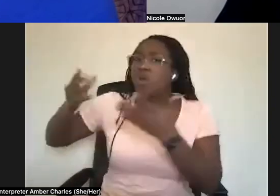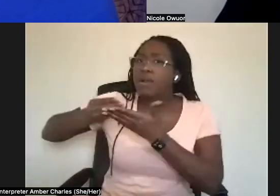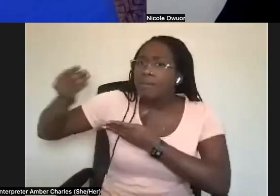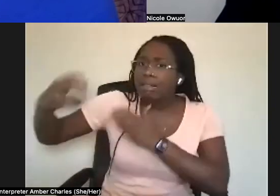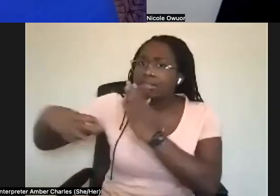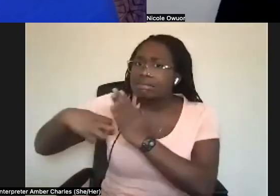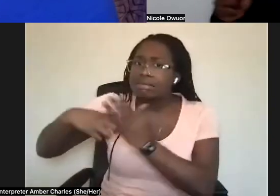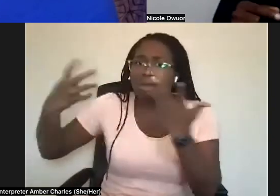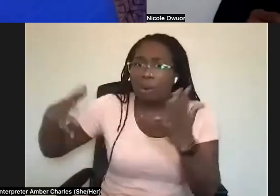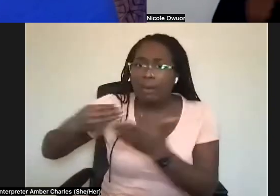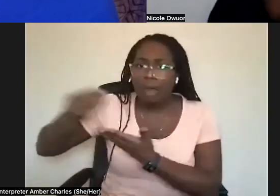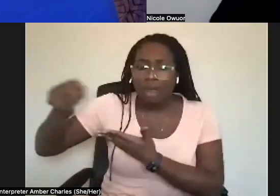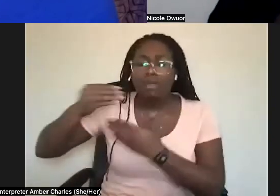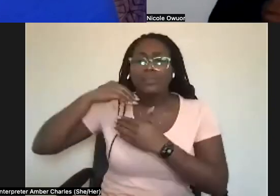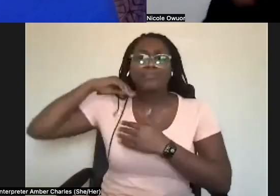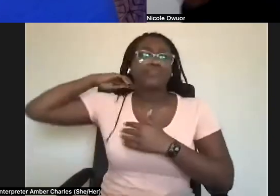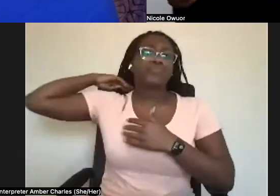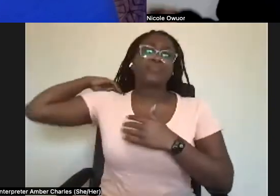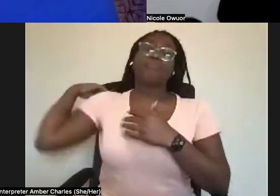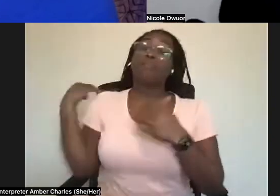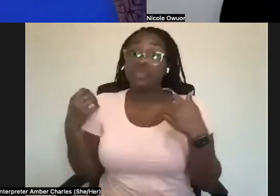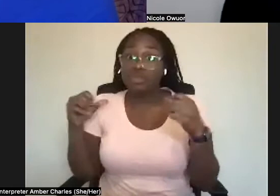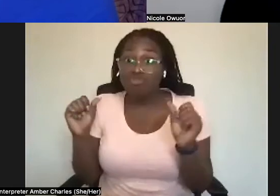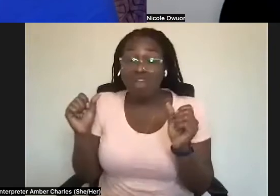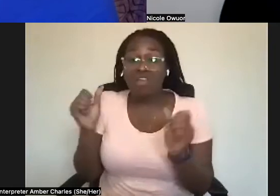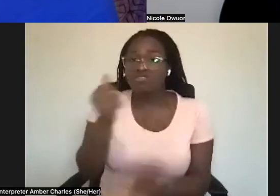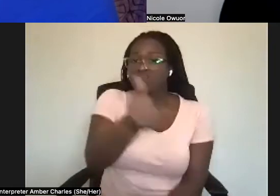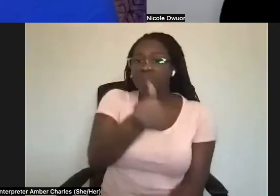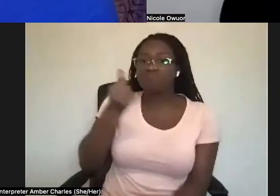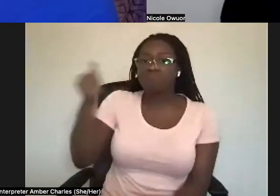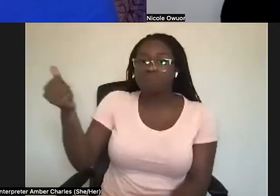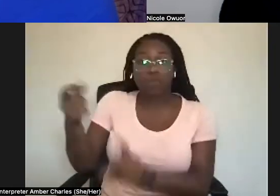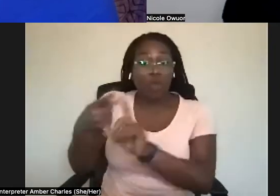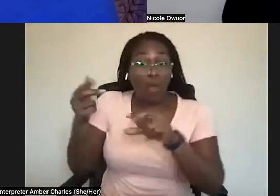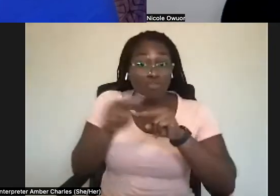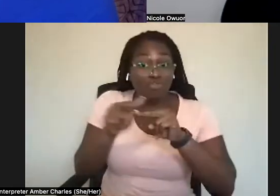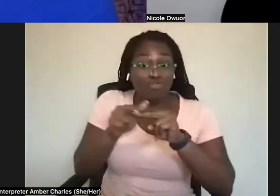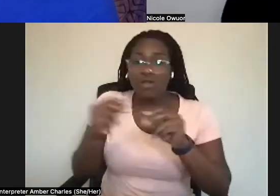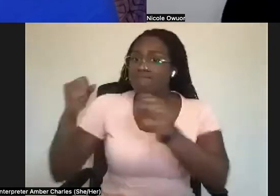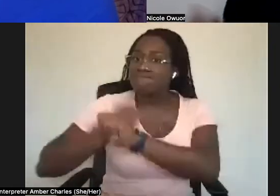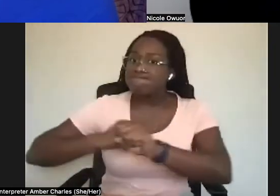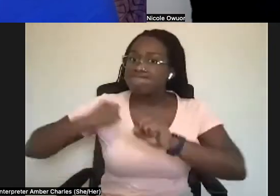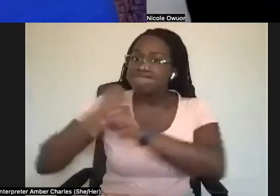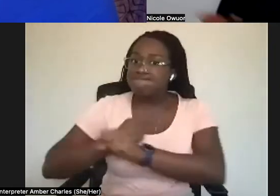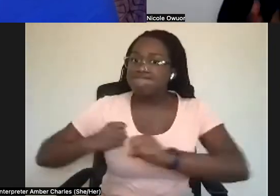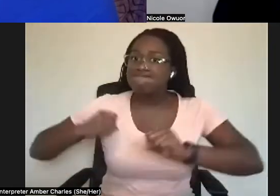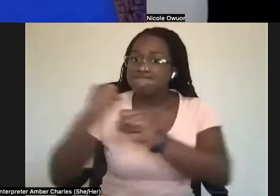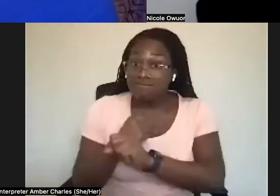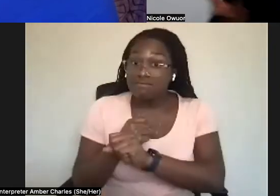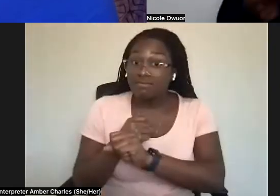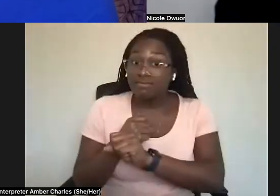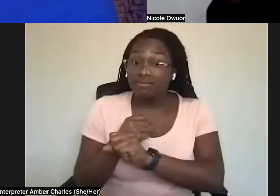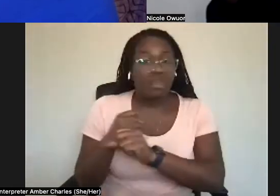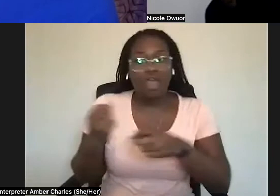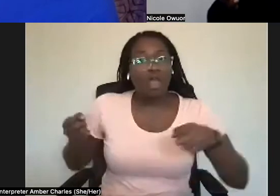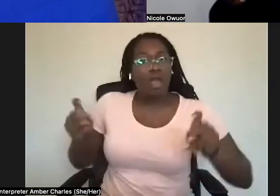ticket. And when they tried to physically remove her from the train, she fought back and she